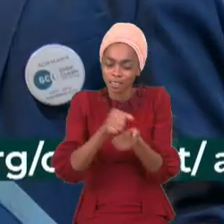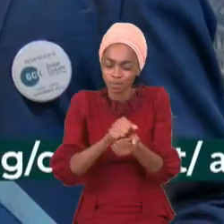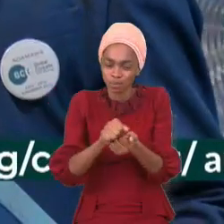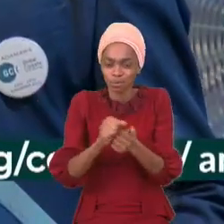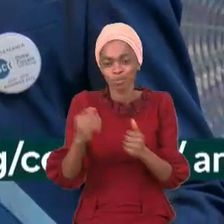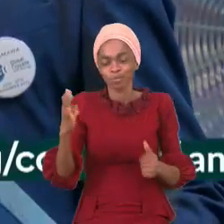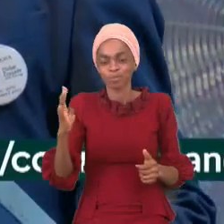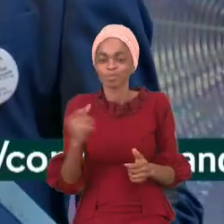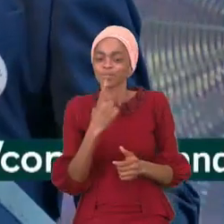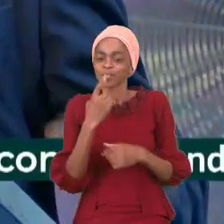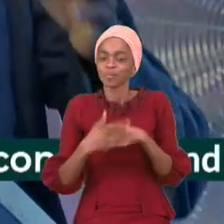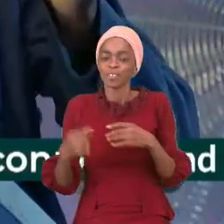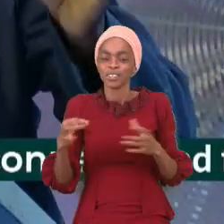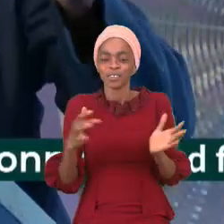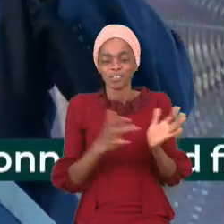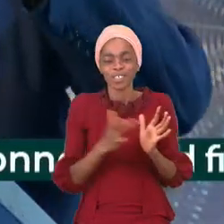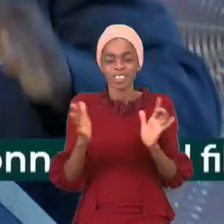The extension between